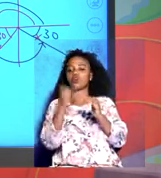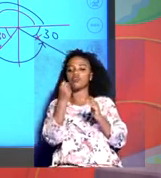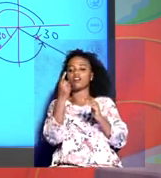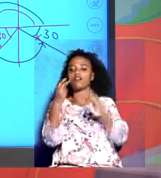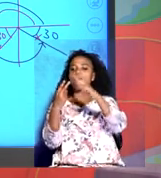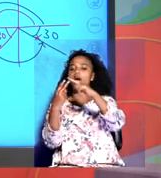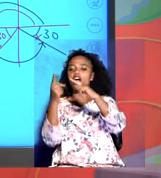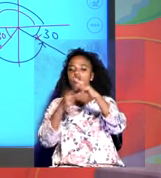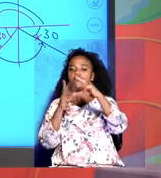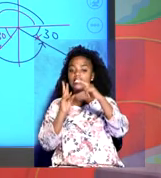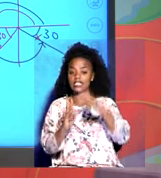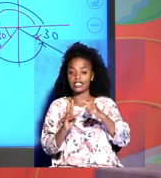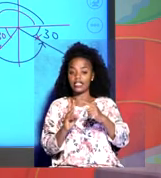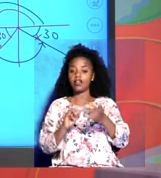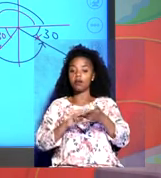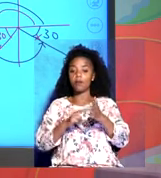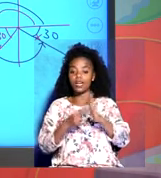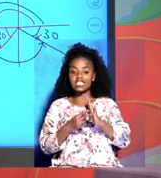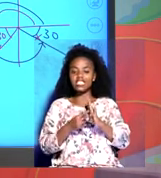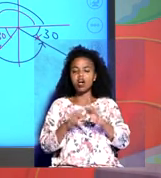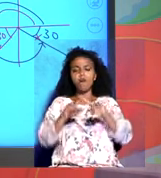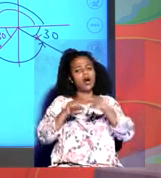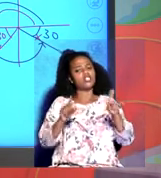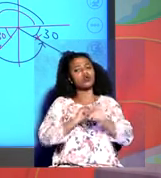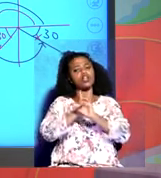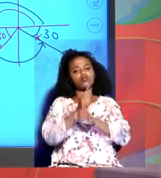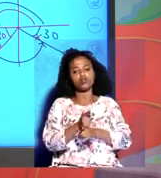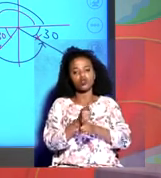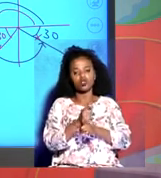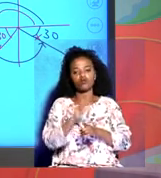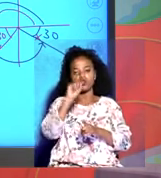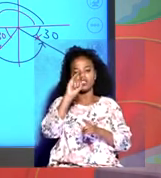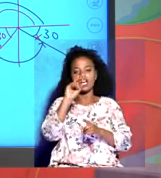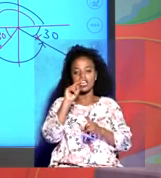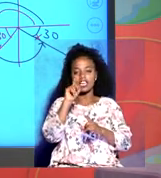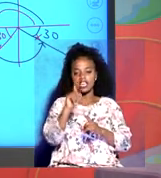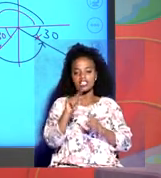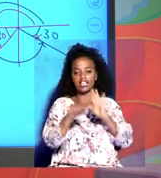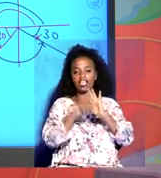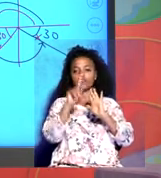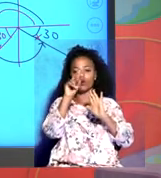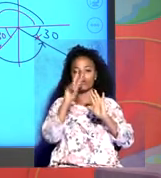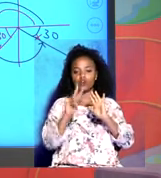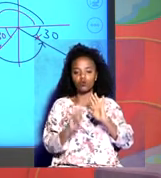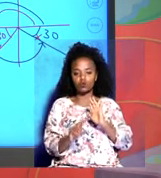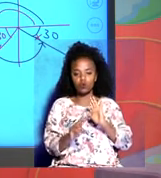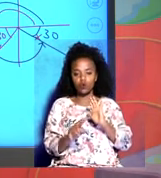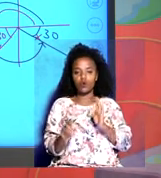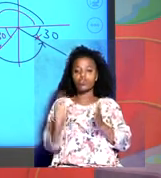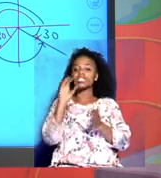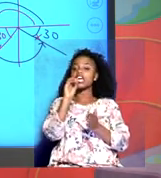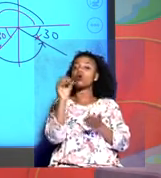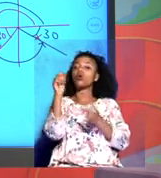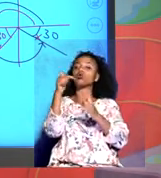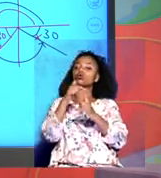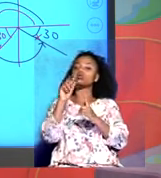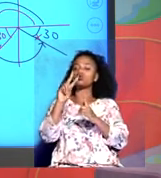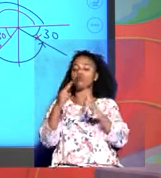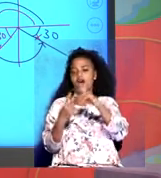are particular solutions for sine x equals to negative 1 over 2 on the interval 0 to 2